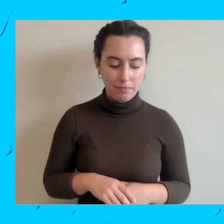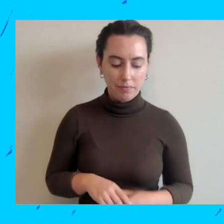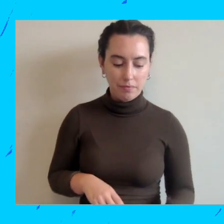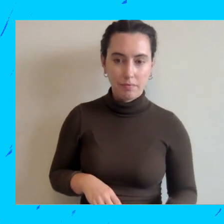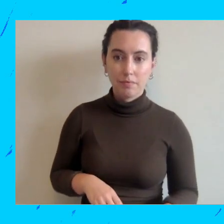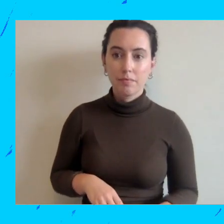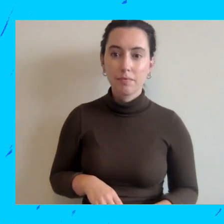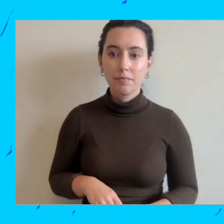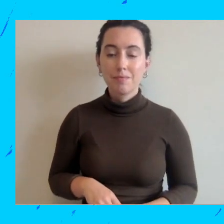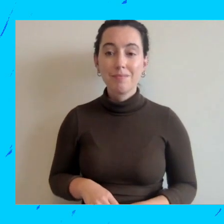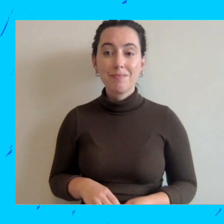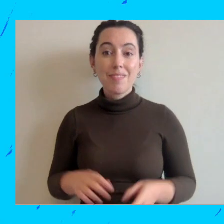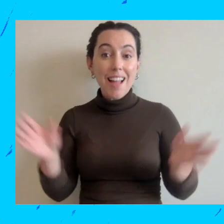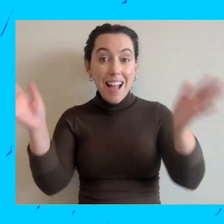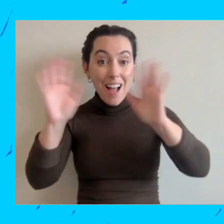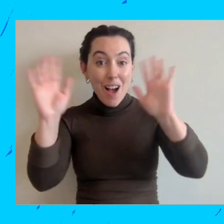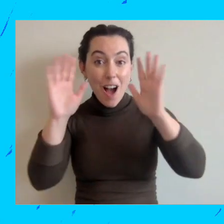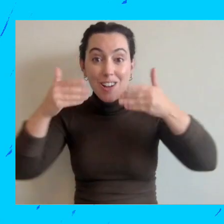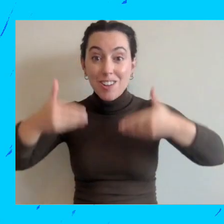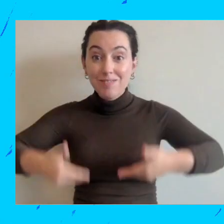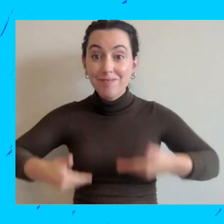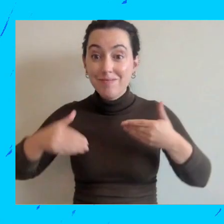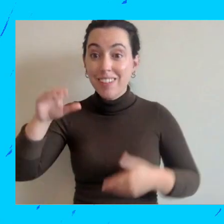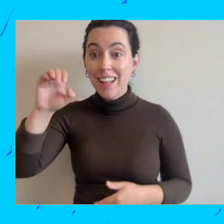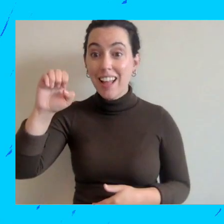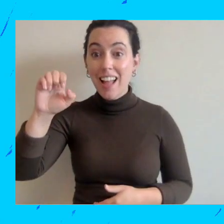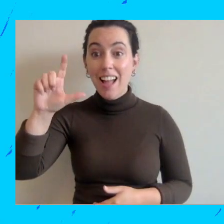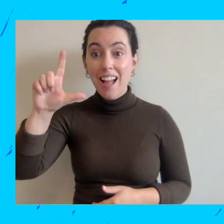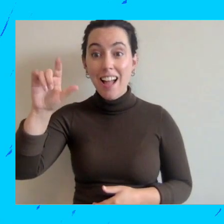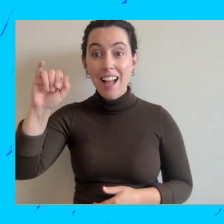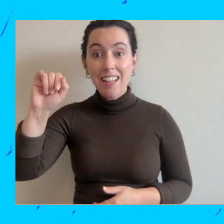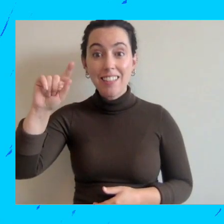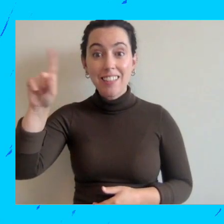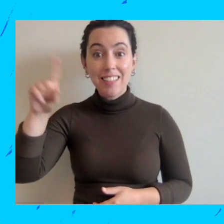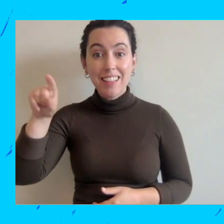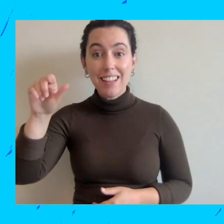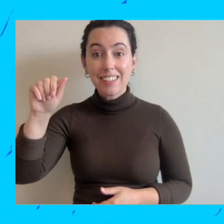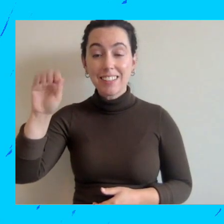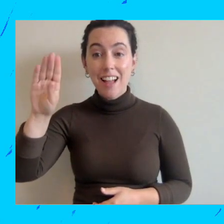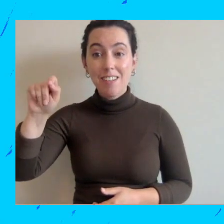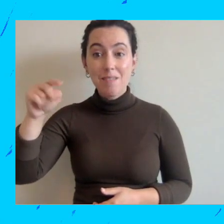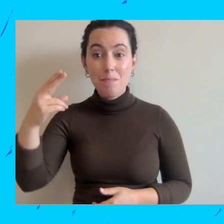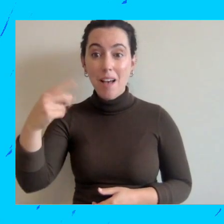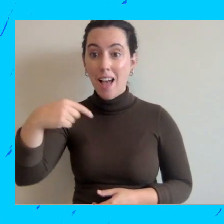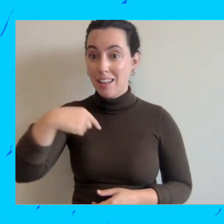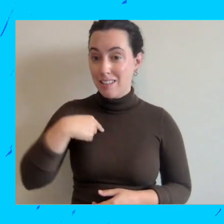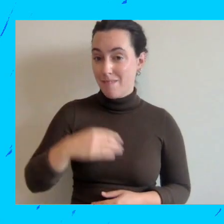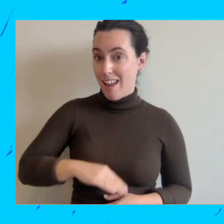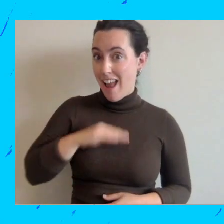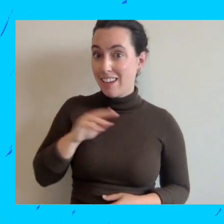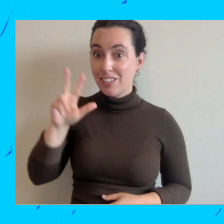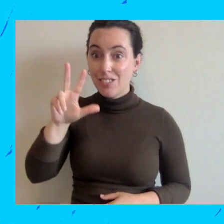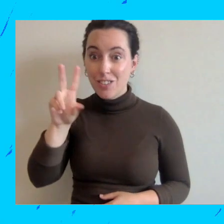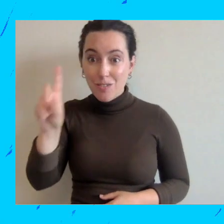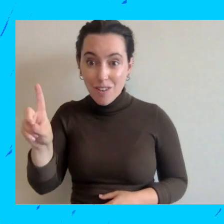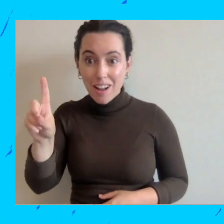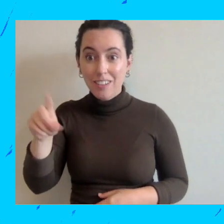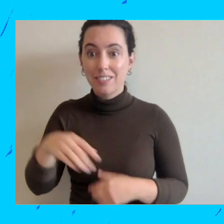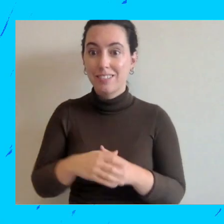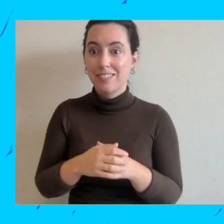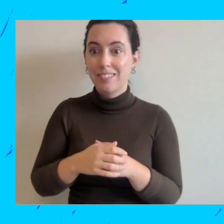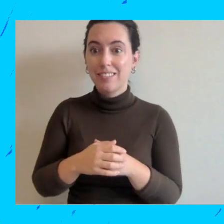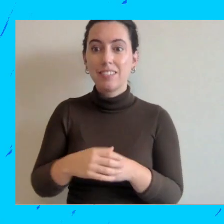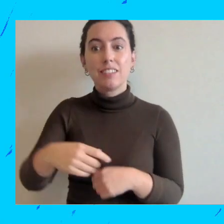Hi, I'm Elizabeth. I'm 21 years old. I'm a computer science student from Namibia. I think my biggest aspiration is always